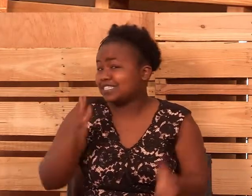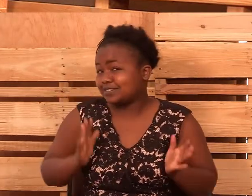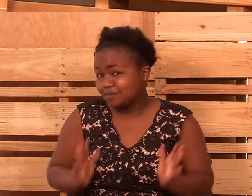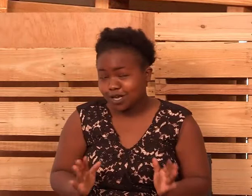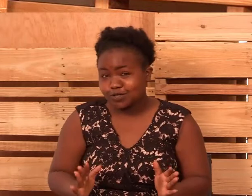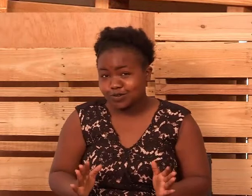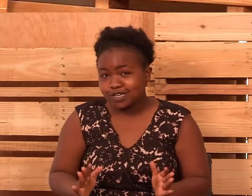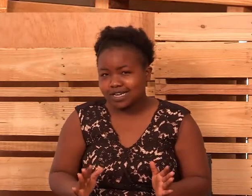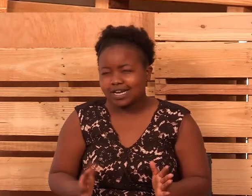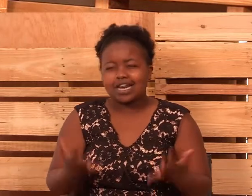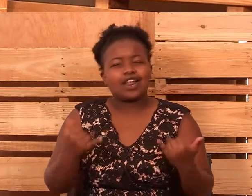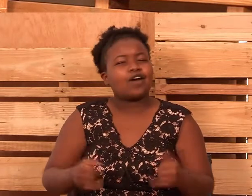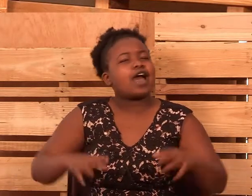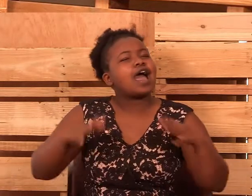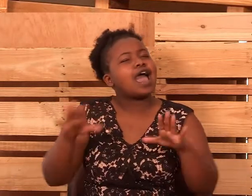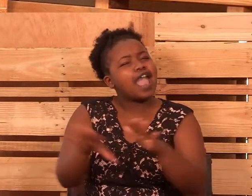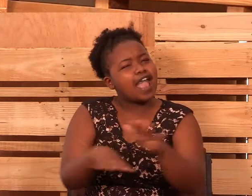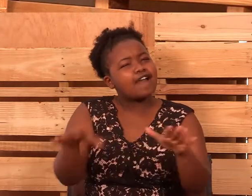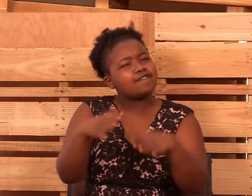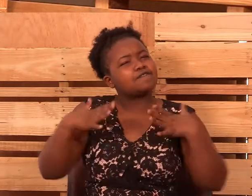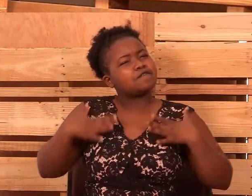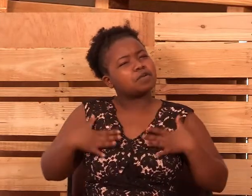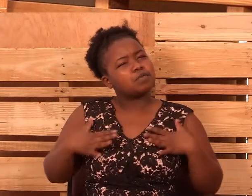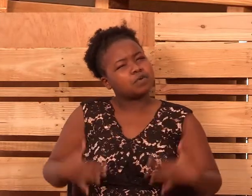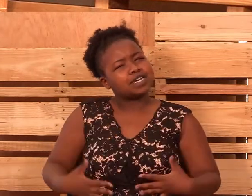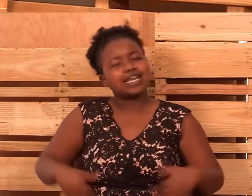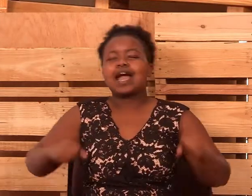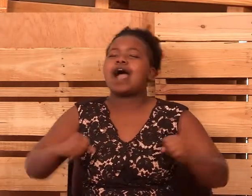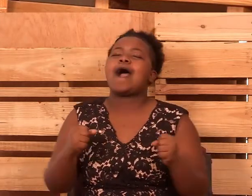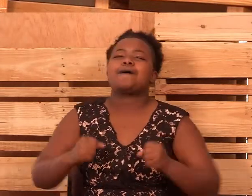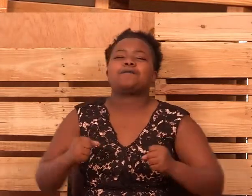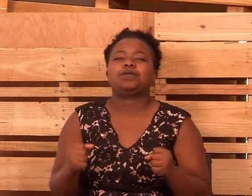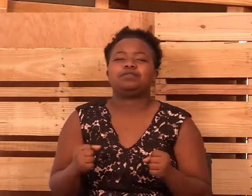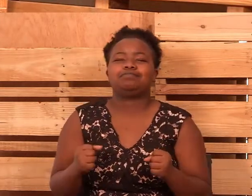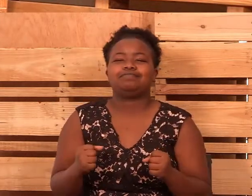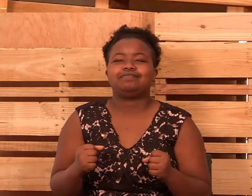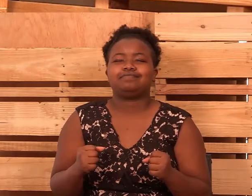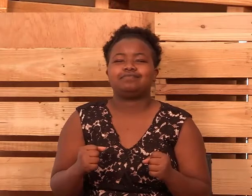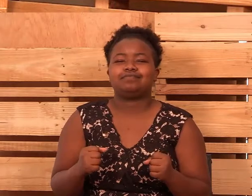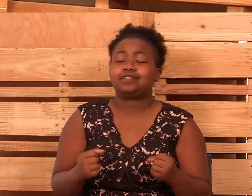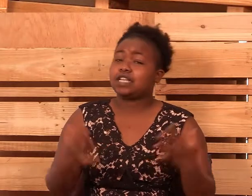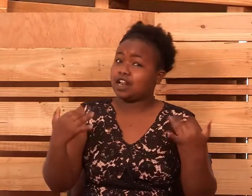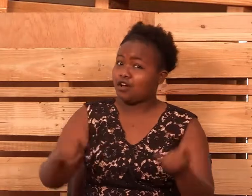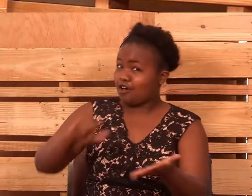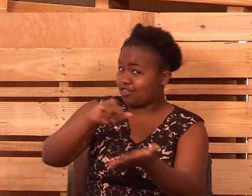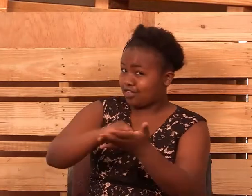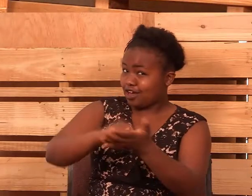happy. Everybody was very, very happy. And that's the good